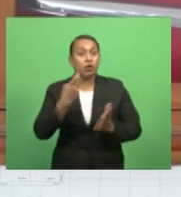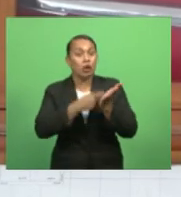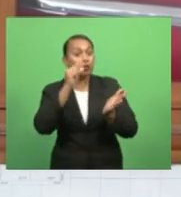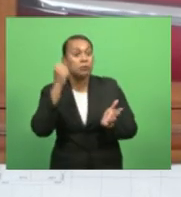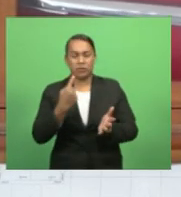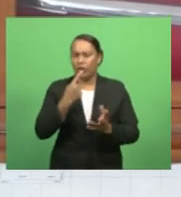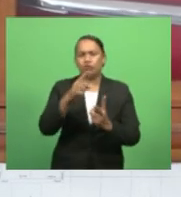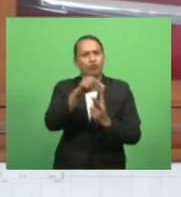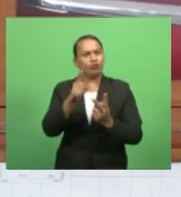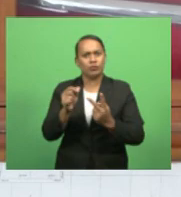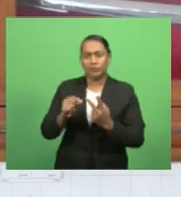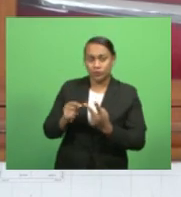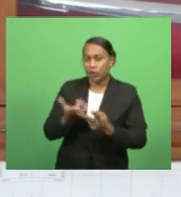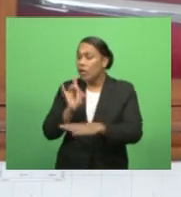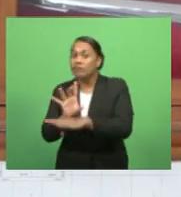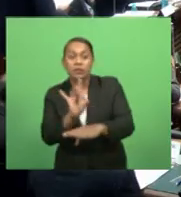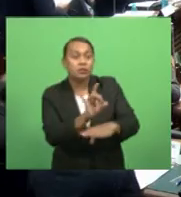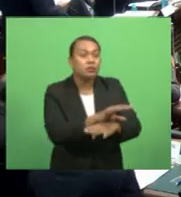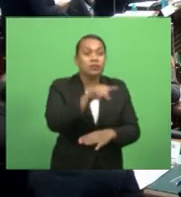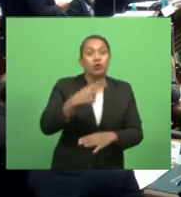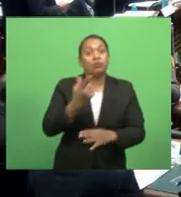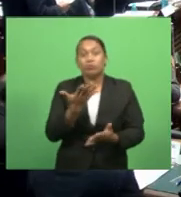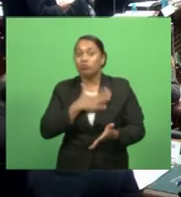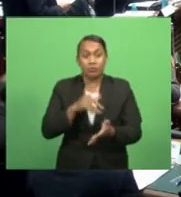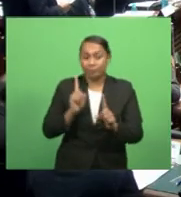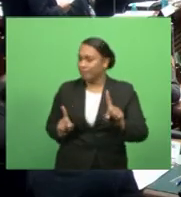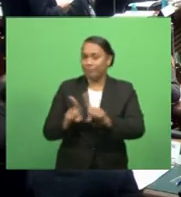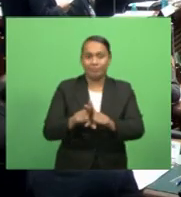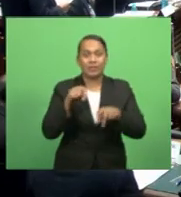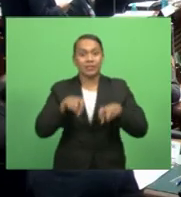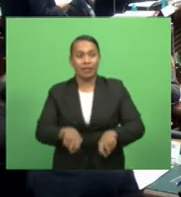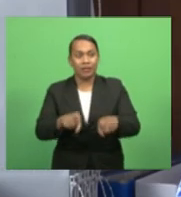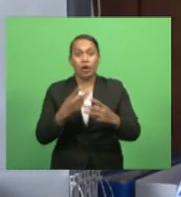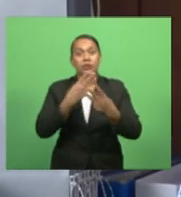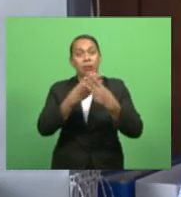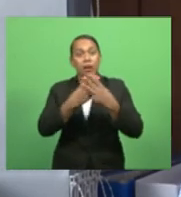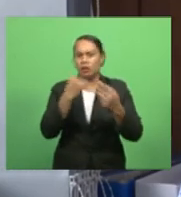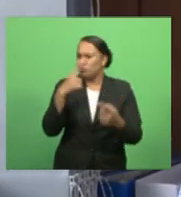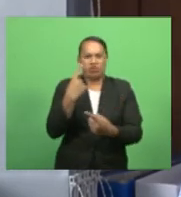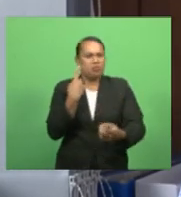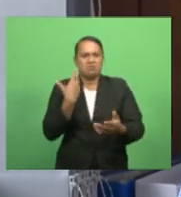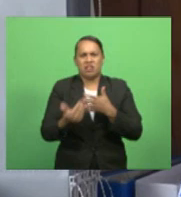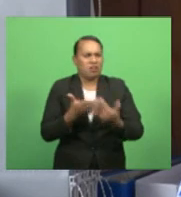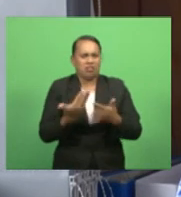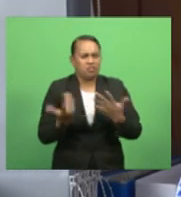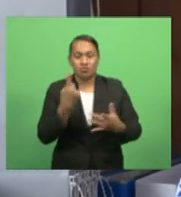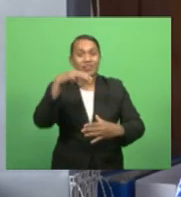supporters to stick with SADELPA, no matter who is chosen as party leader. I think the